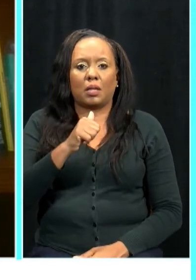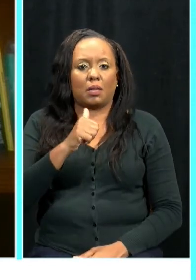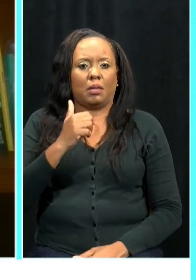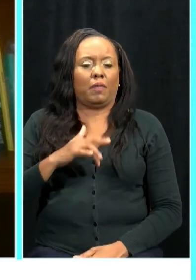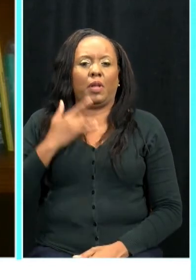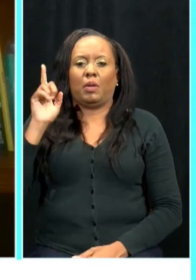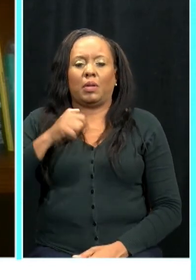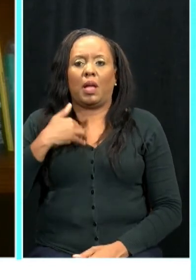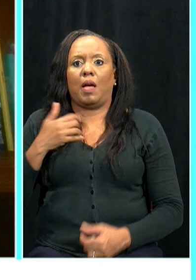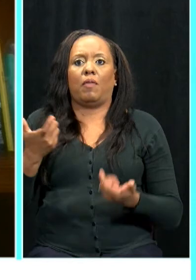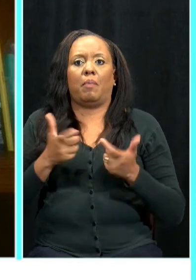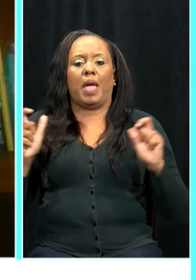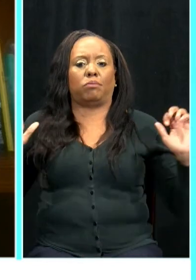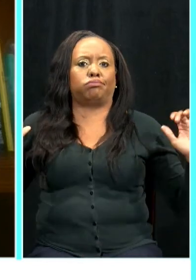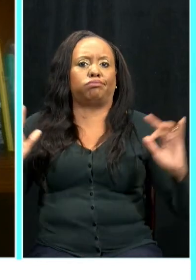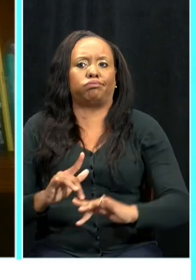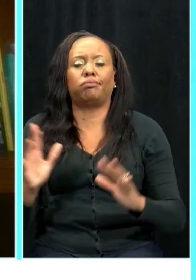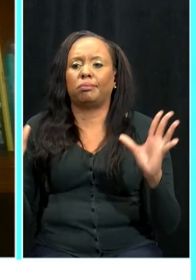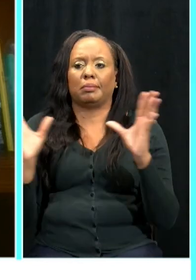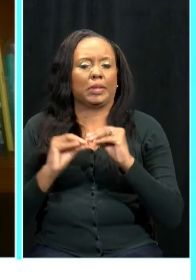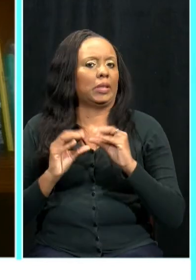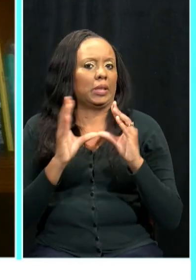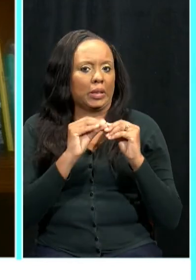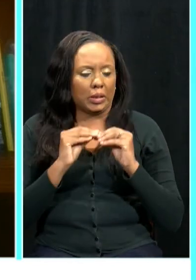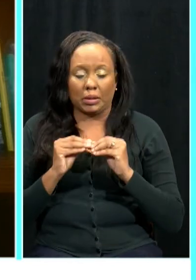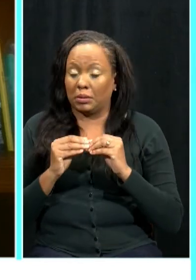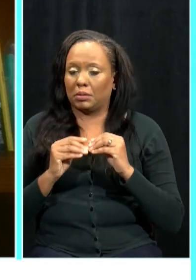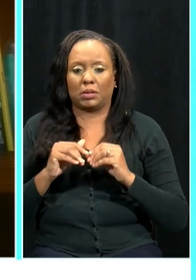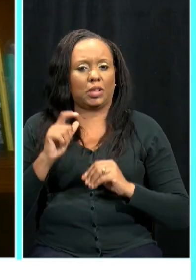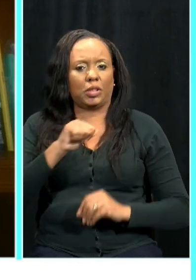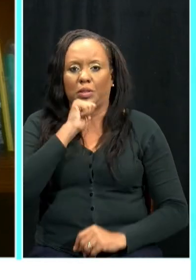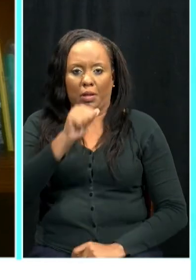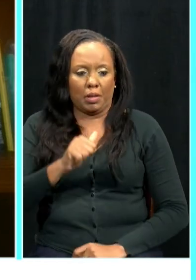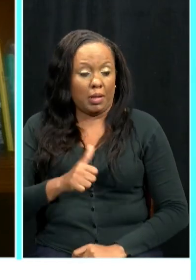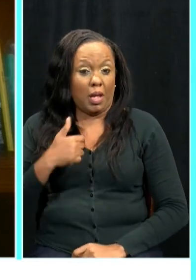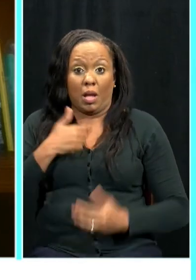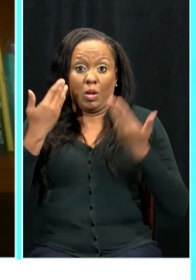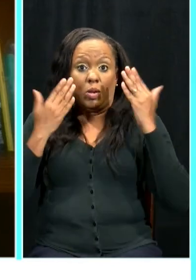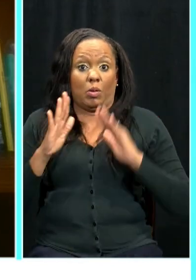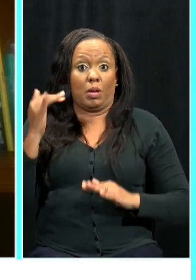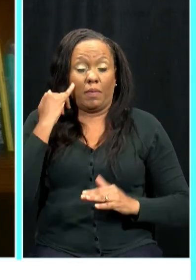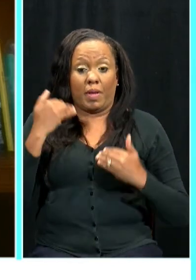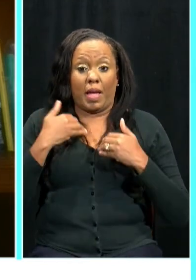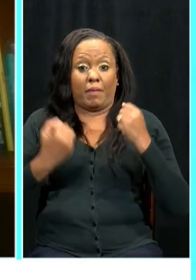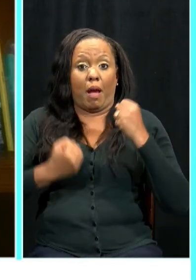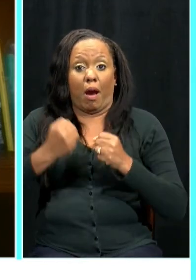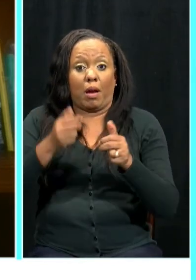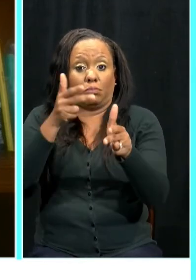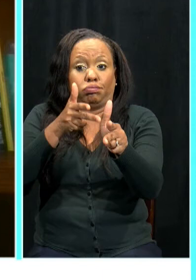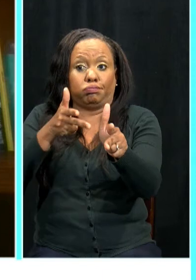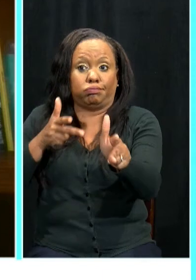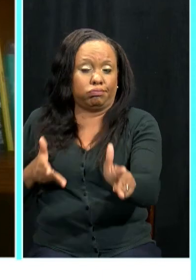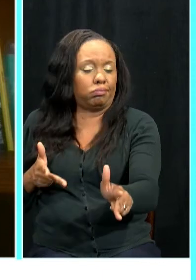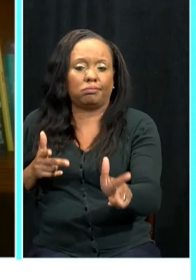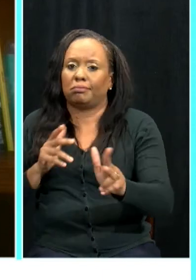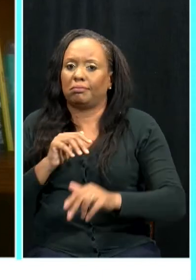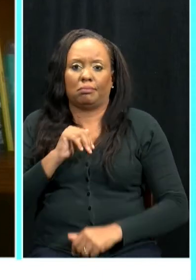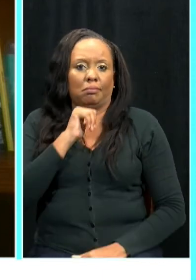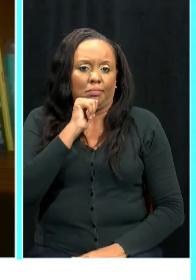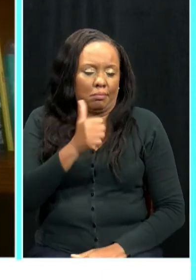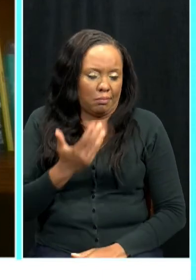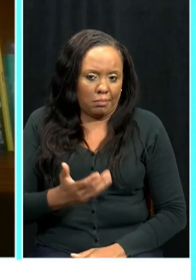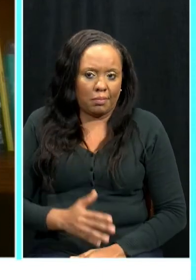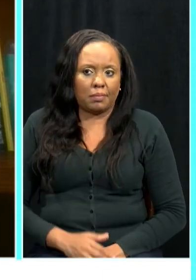meetings. I don't know if motorcades and things are allowed, but anything that could not be easily policed by the